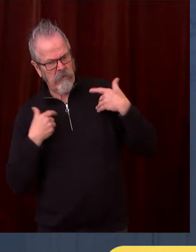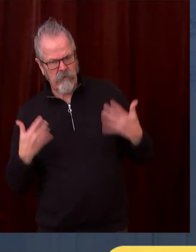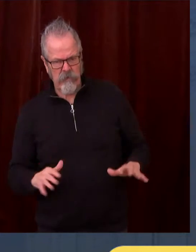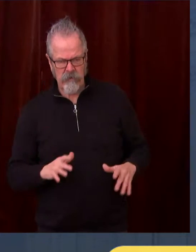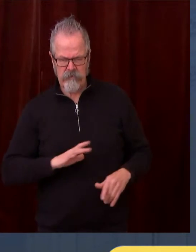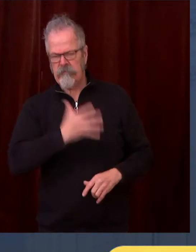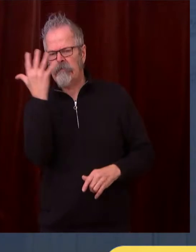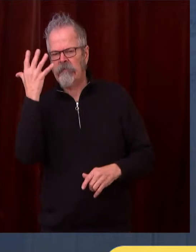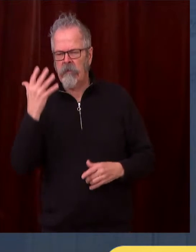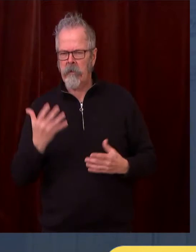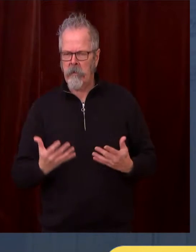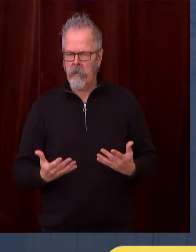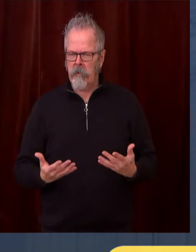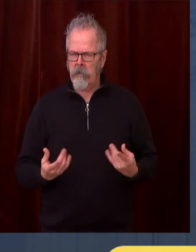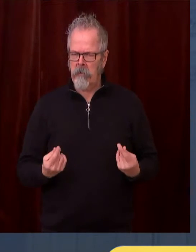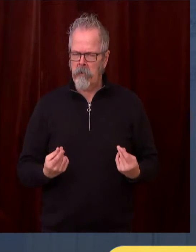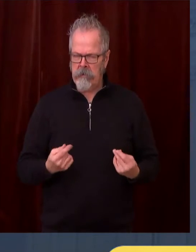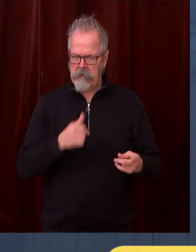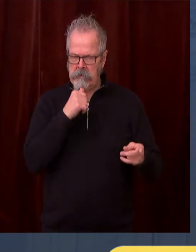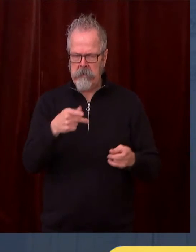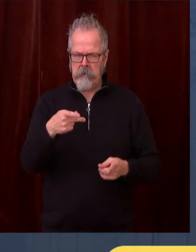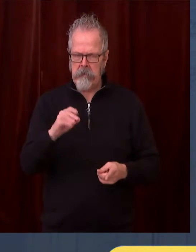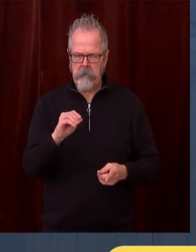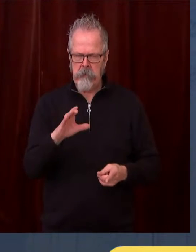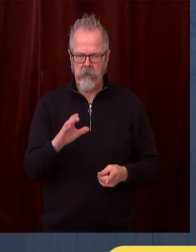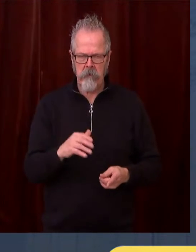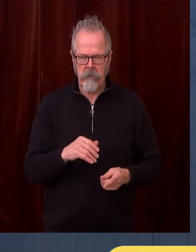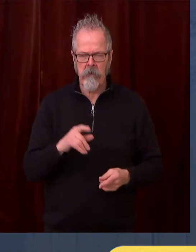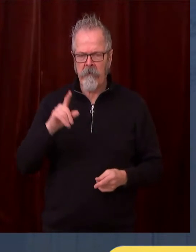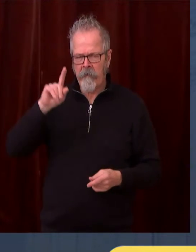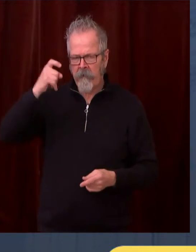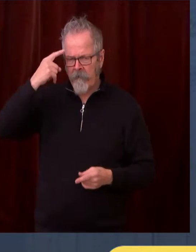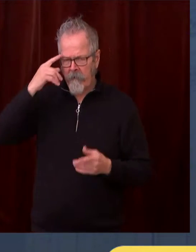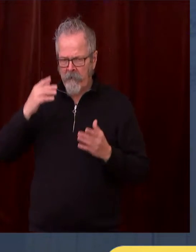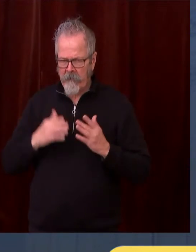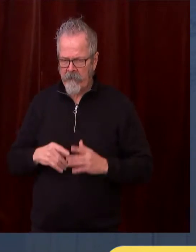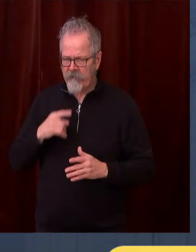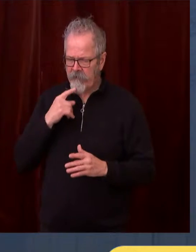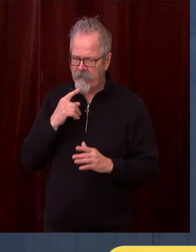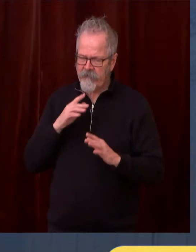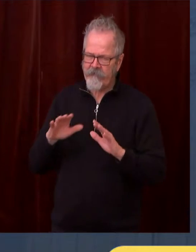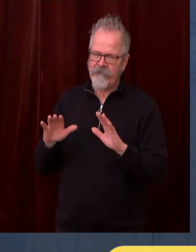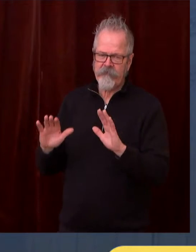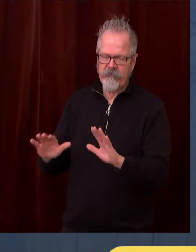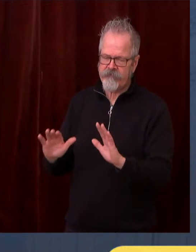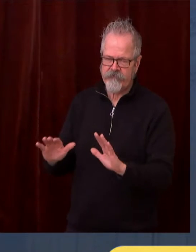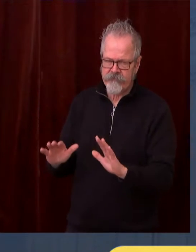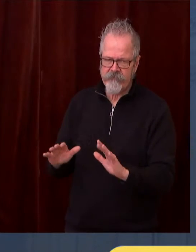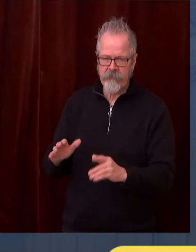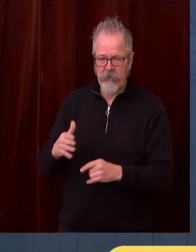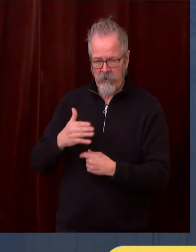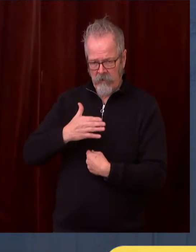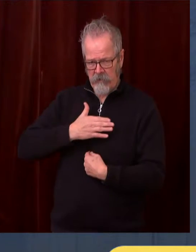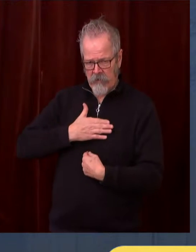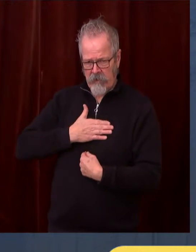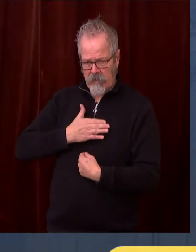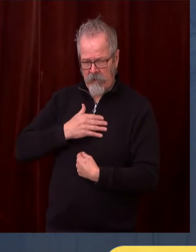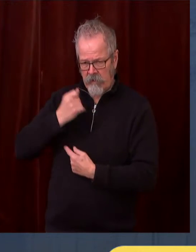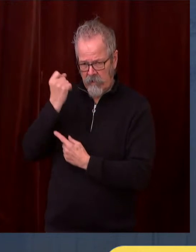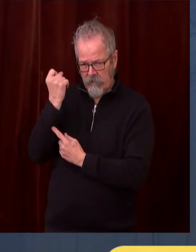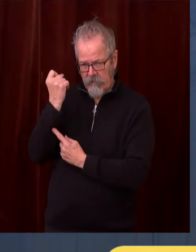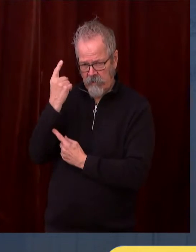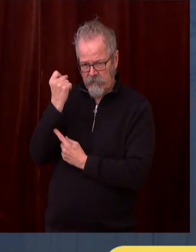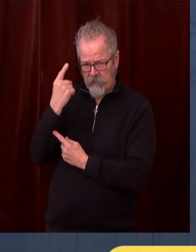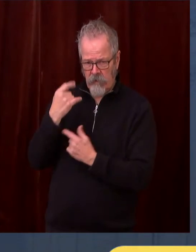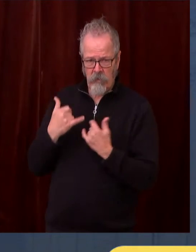detailed question. My understanding, we do not have a specific statute that addresses that issue at the moment.